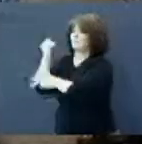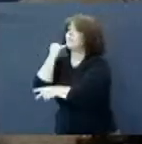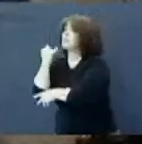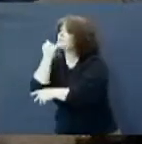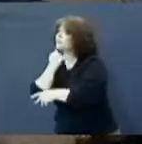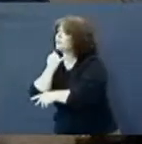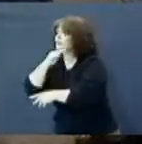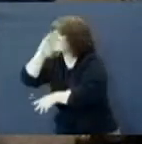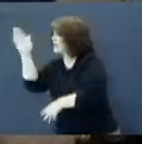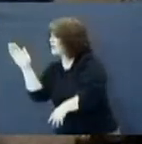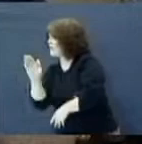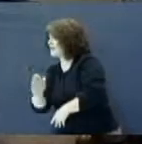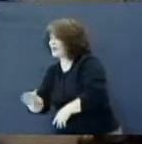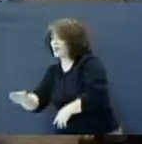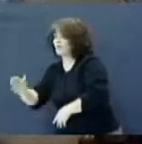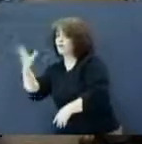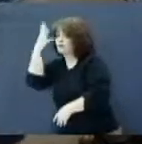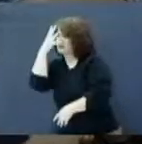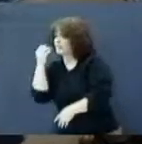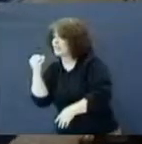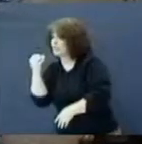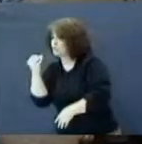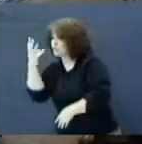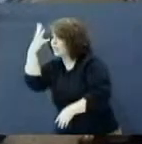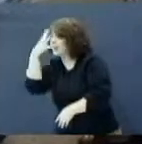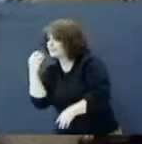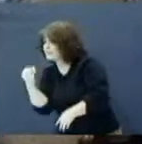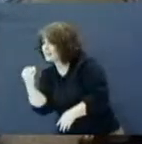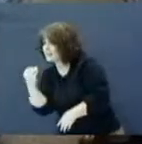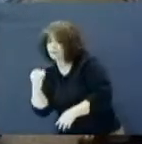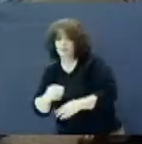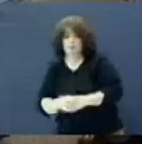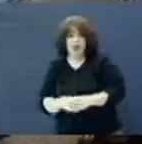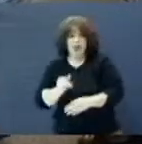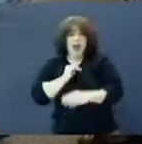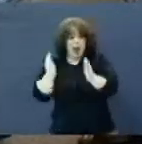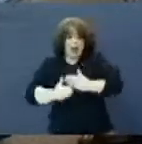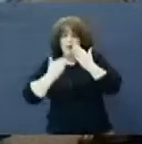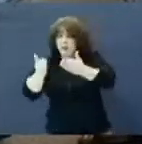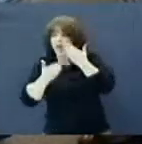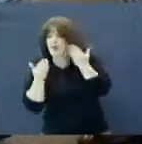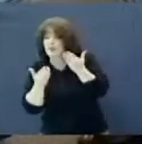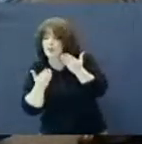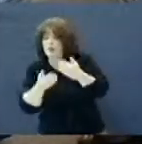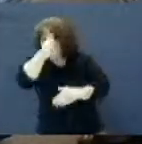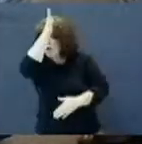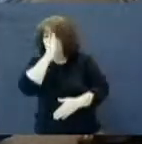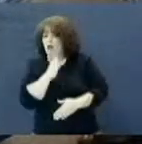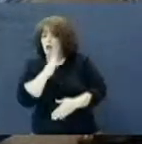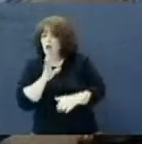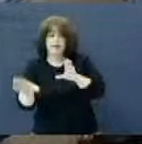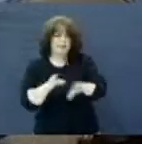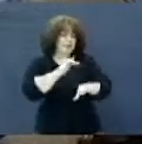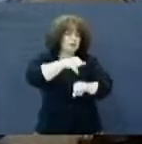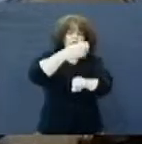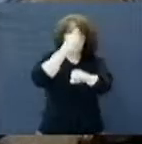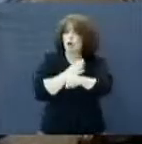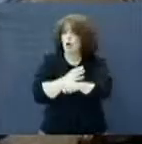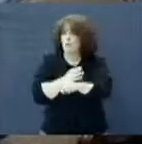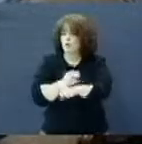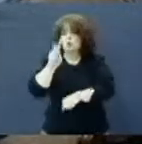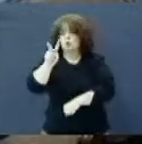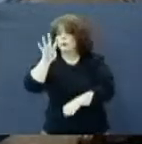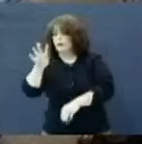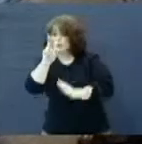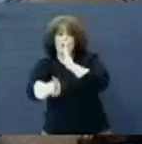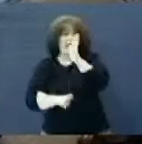never slumbers nor sleeps." I'm glad he's on the job 24/7. I'm glad